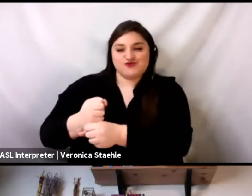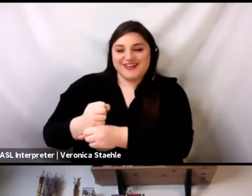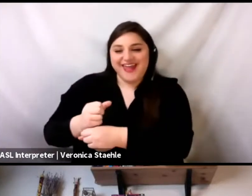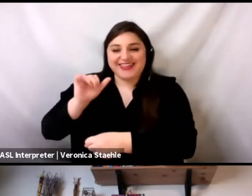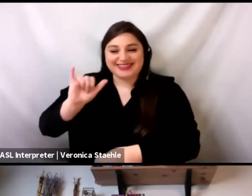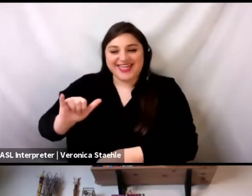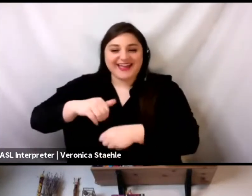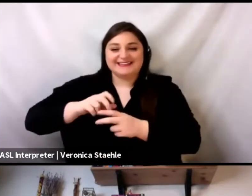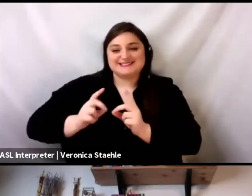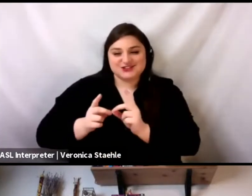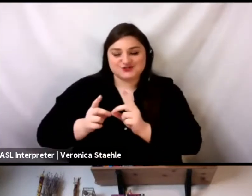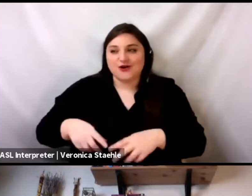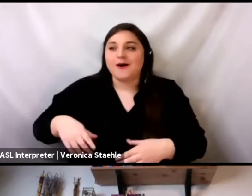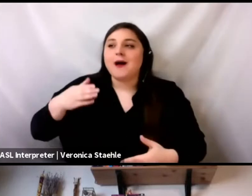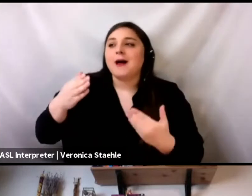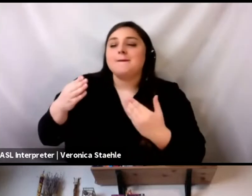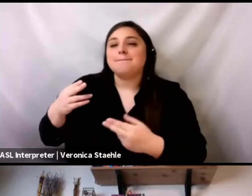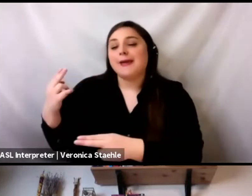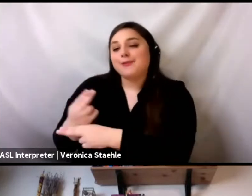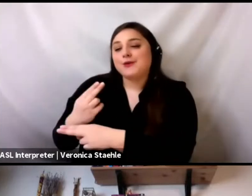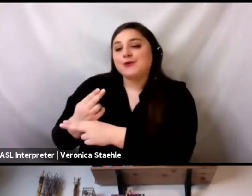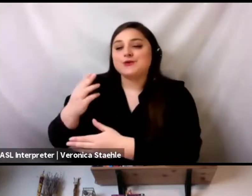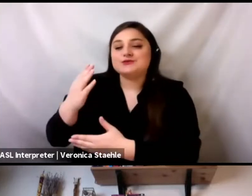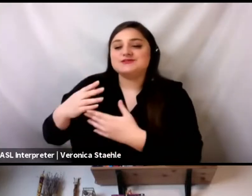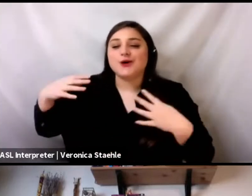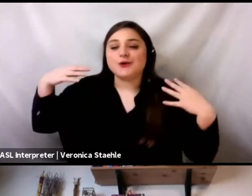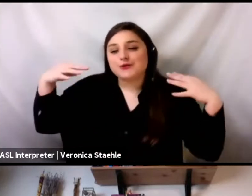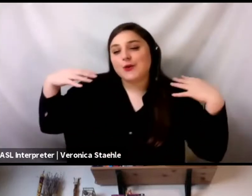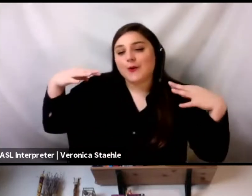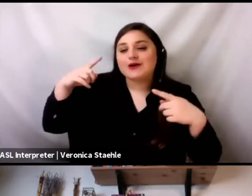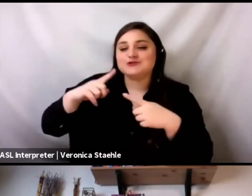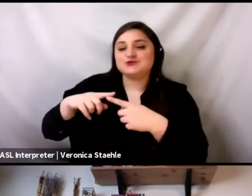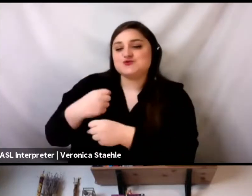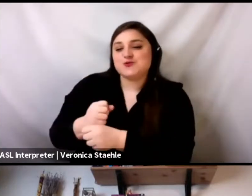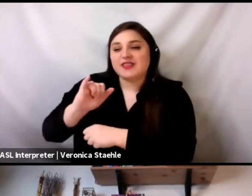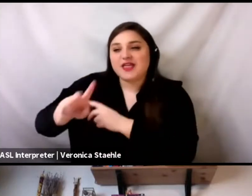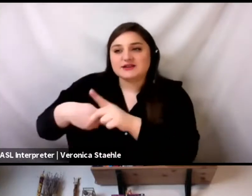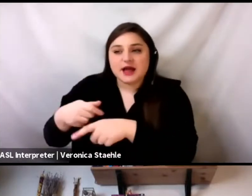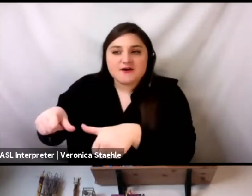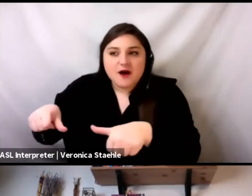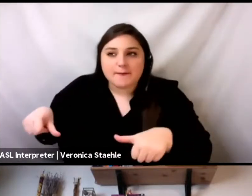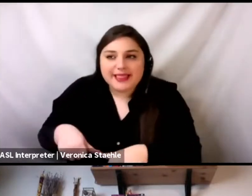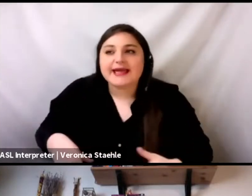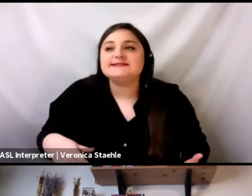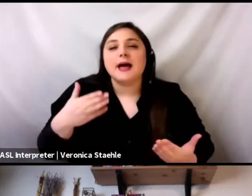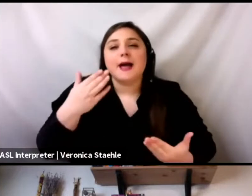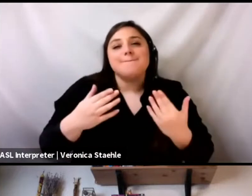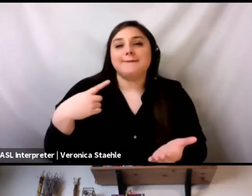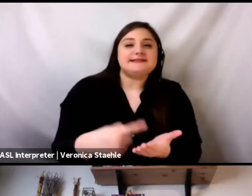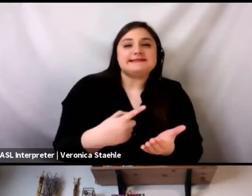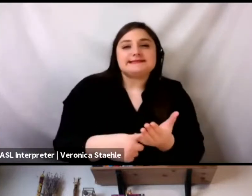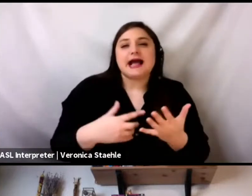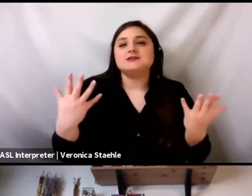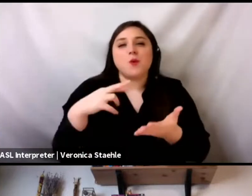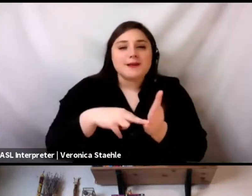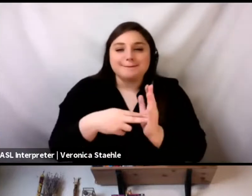easing to like the idea of like beginning to think of a place, and what places mean, and what kind of, I don't know, what kind of